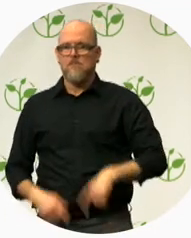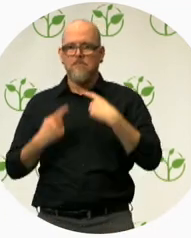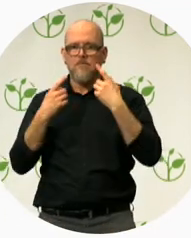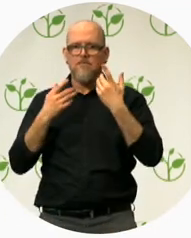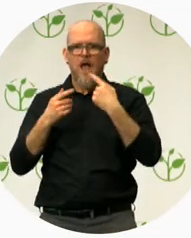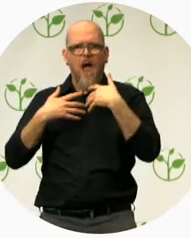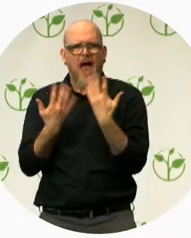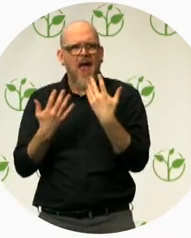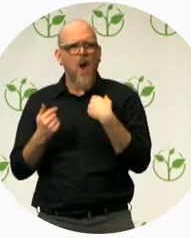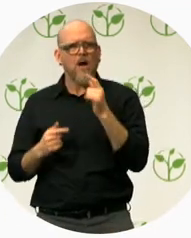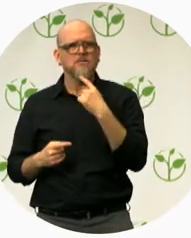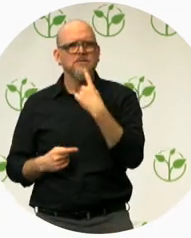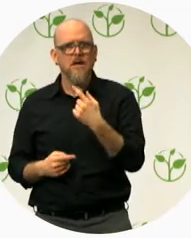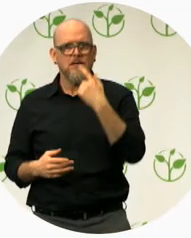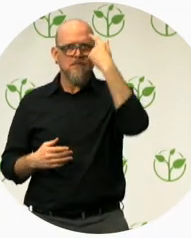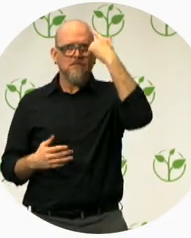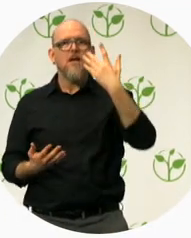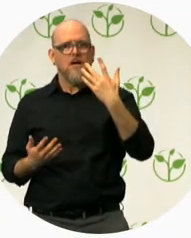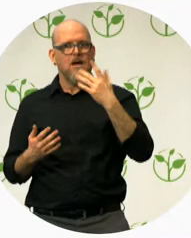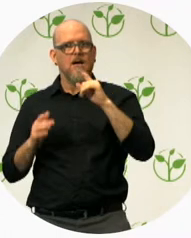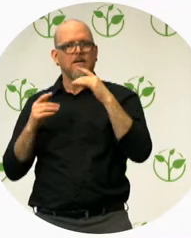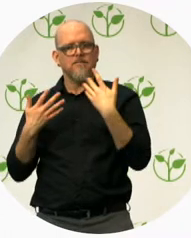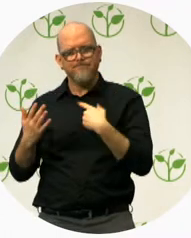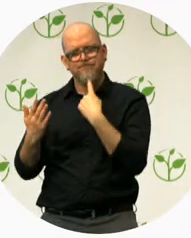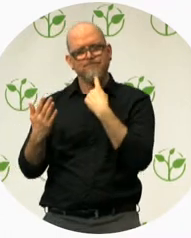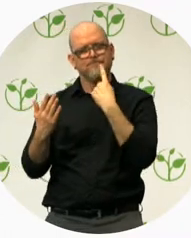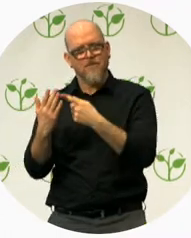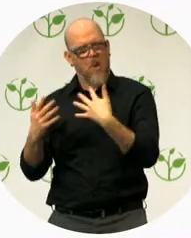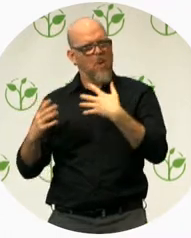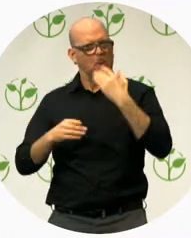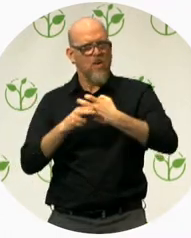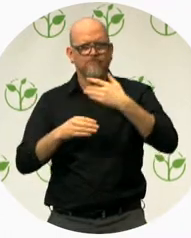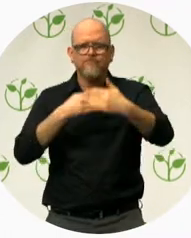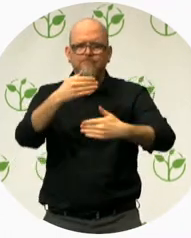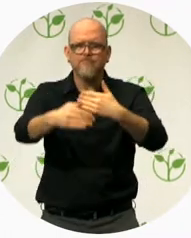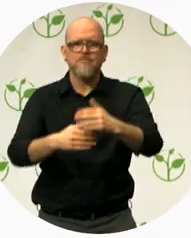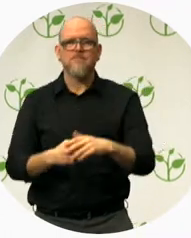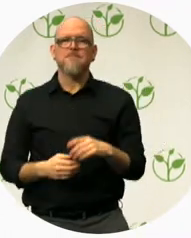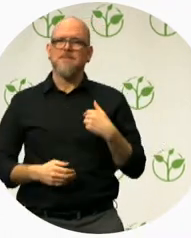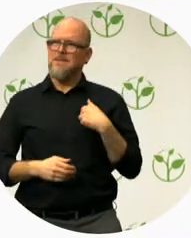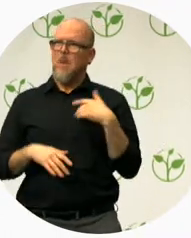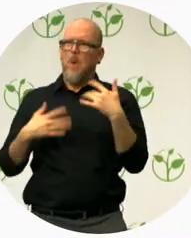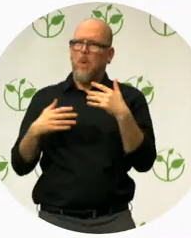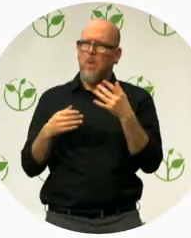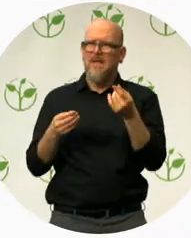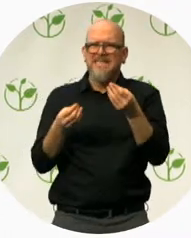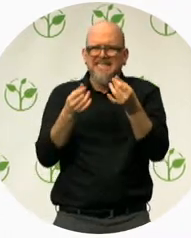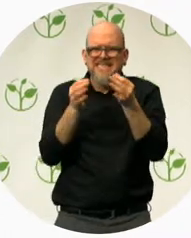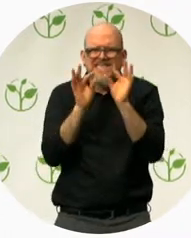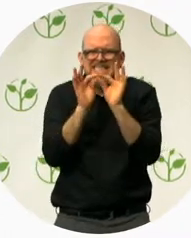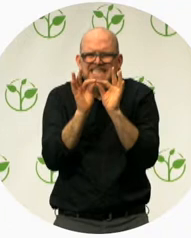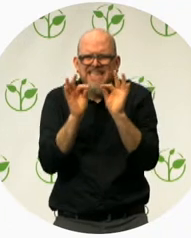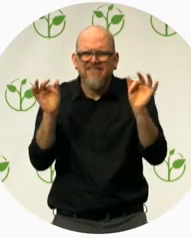did was to think about those three actions, but it did not work